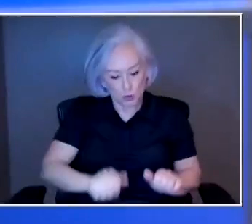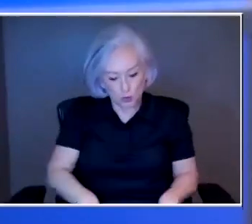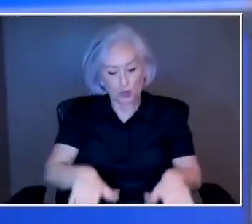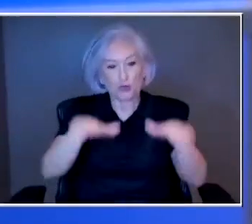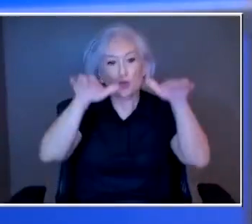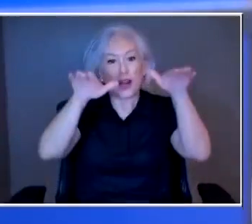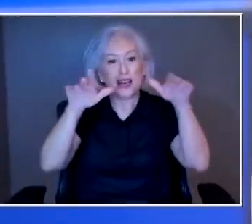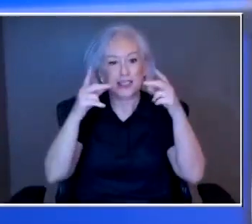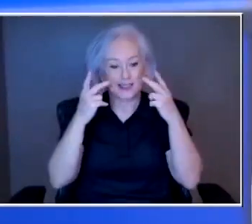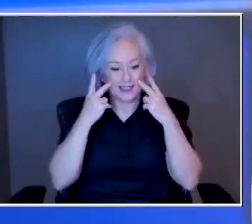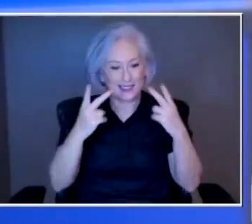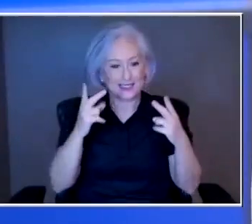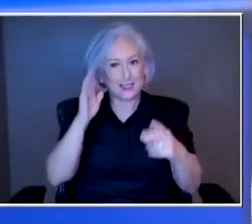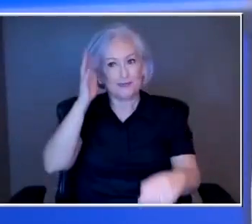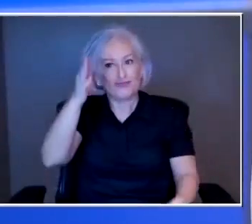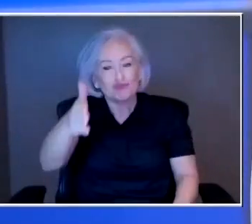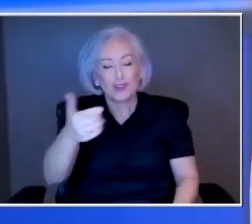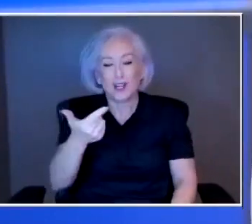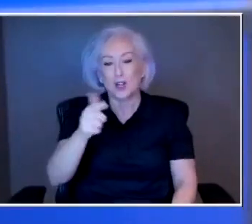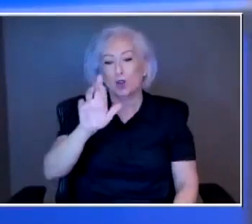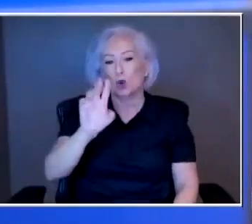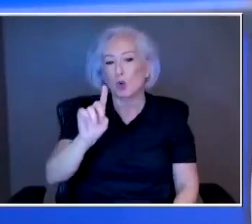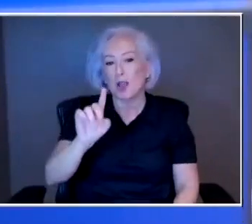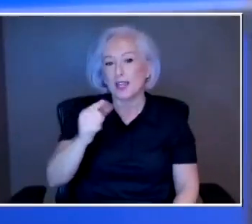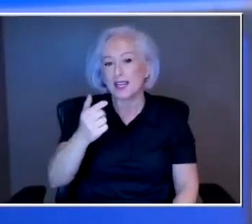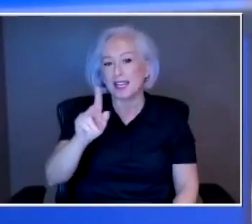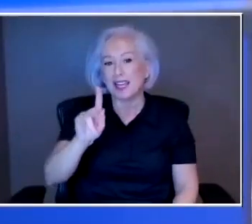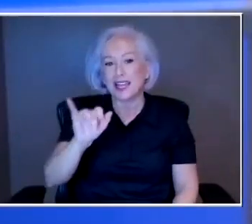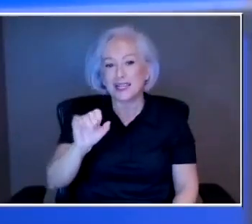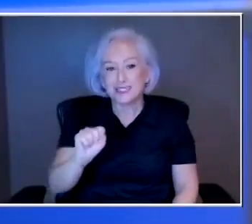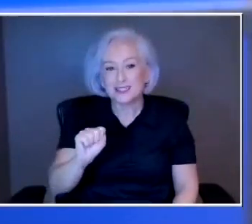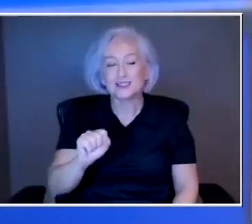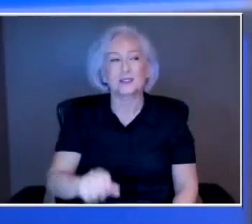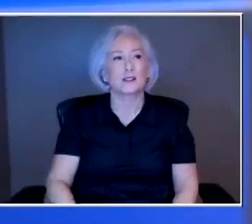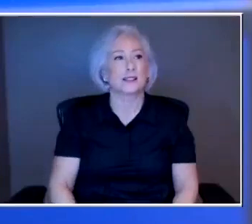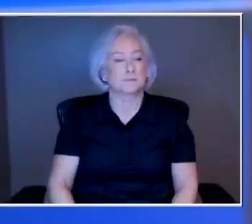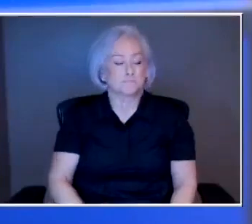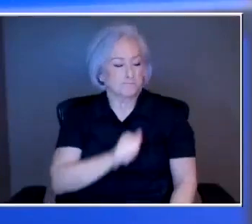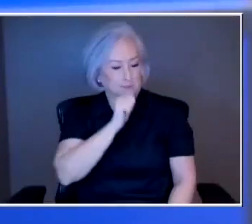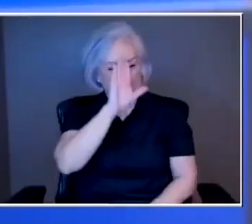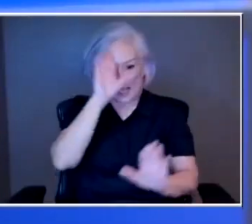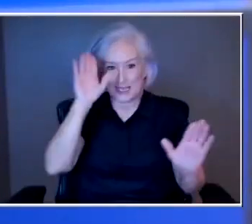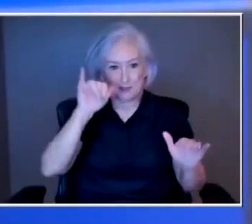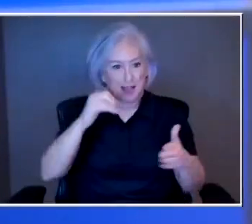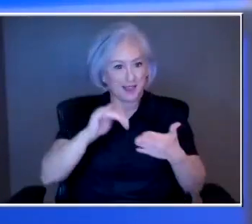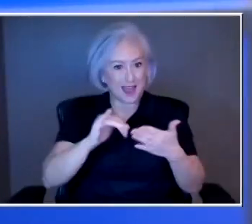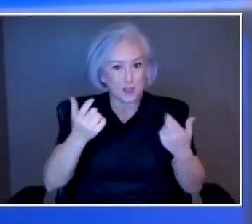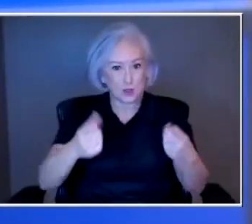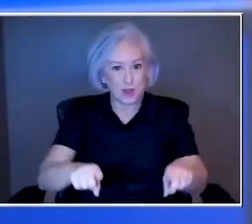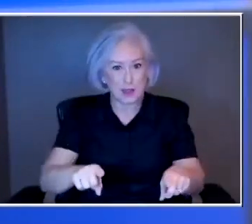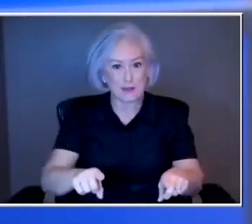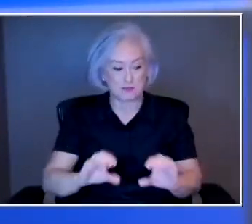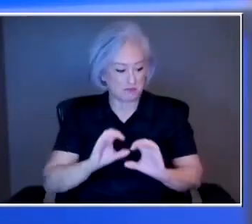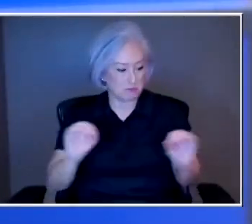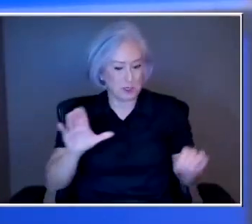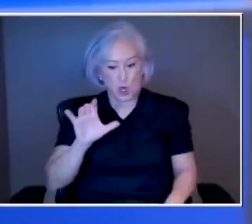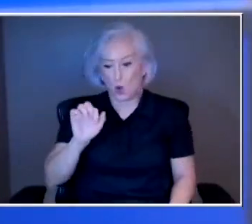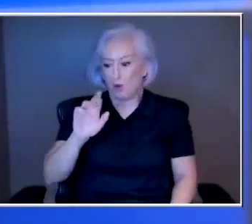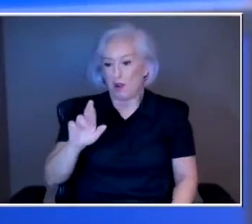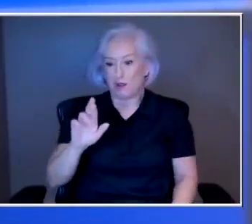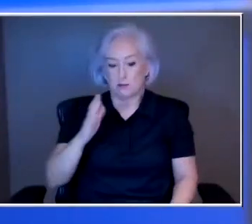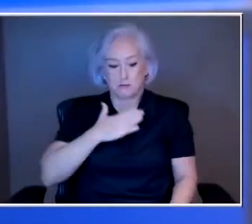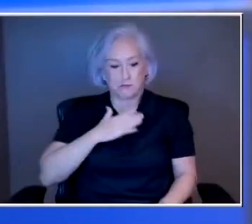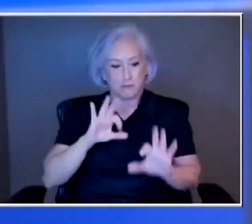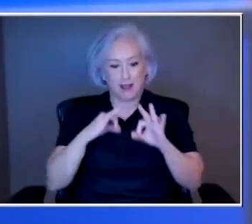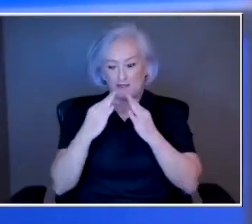grandkids, and it was something that you never expect to happen, and I hadn't had any cancer in my family up to that date, and so it